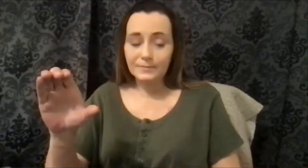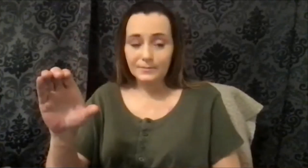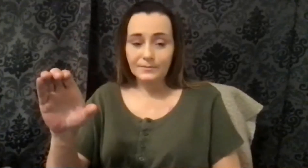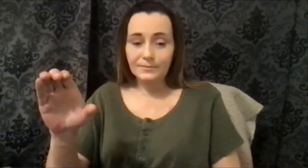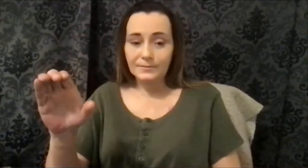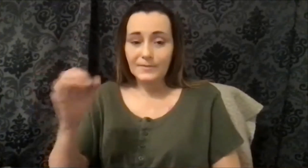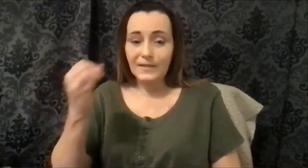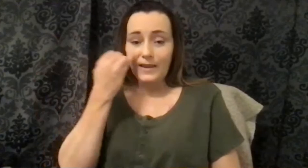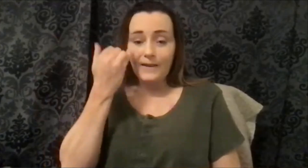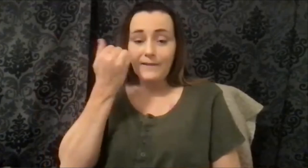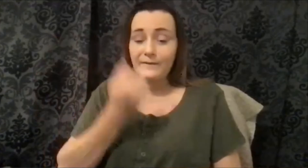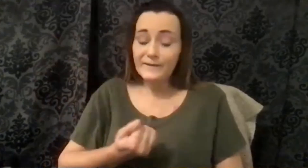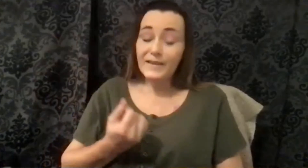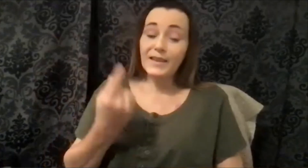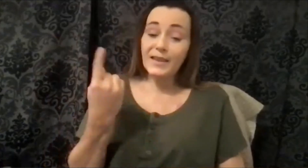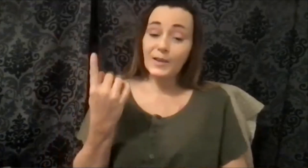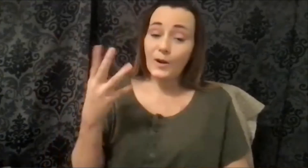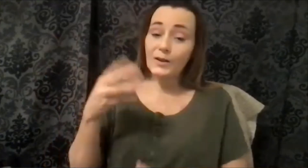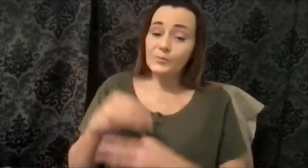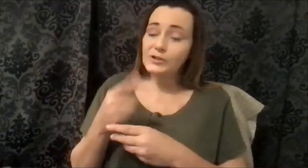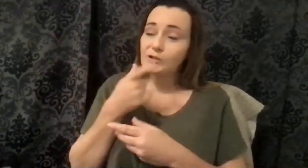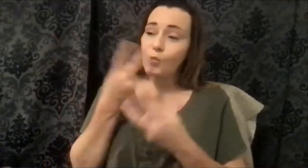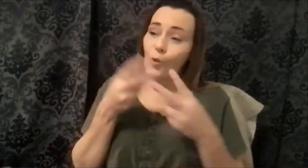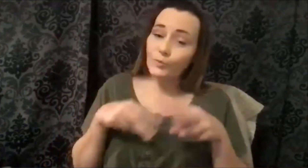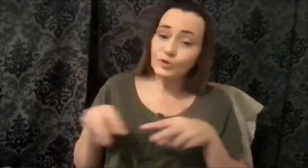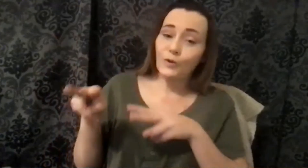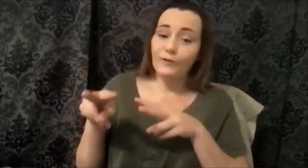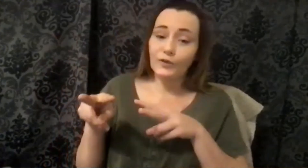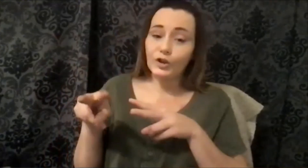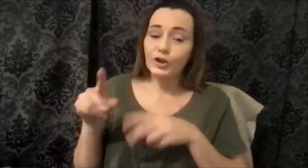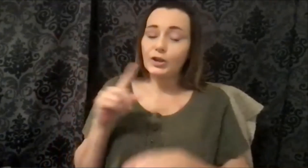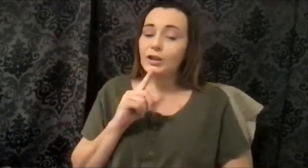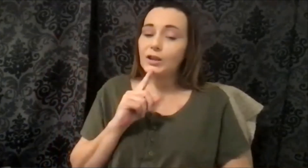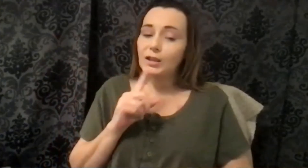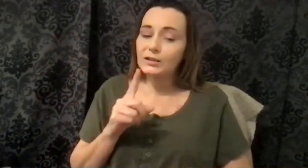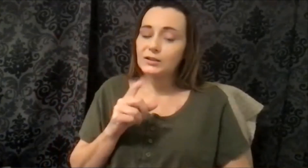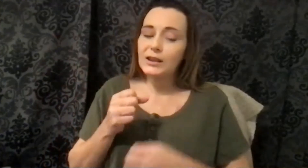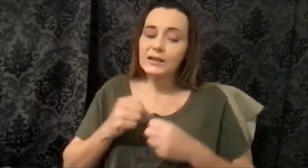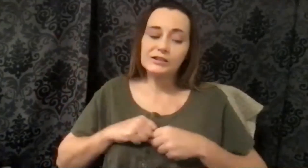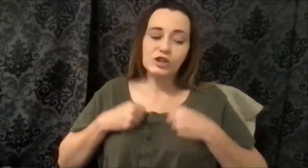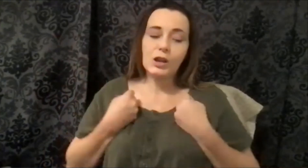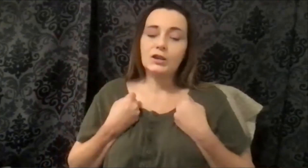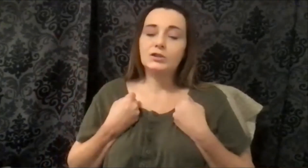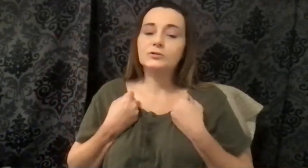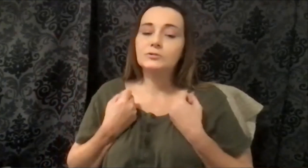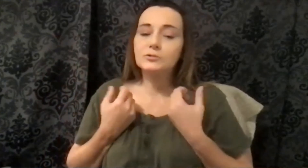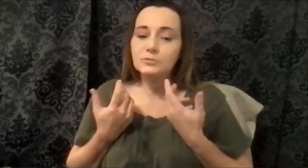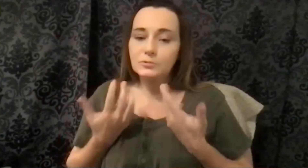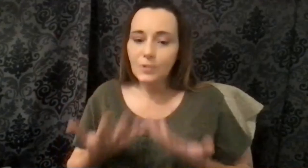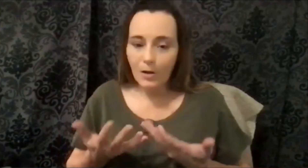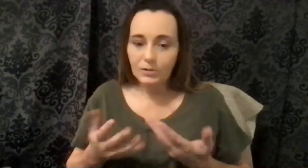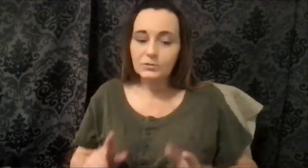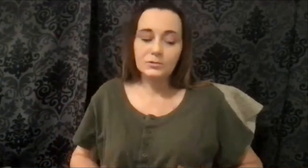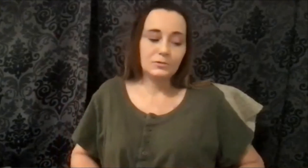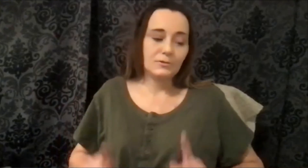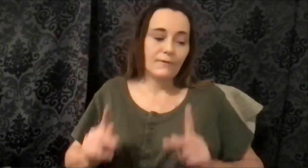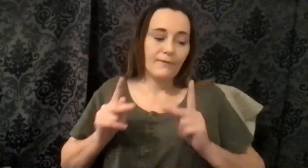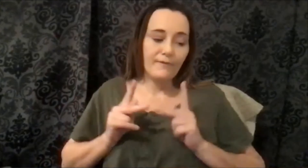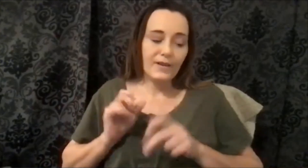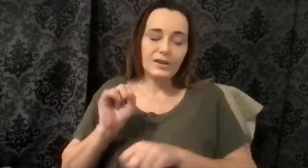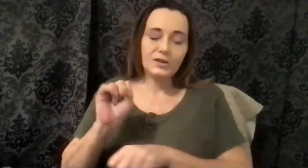has participated or observed, it is an exhausting physical